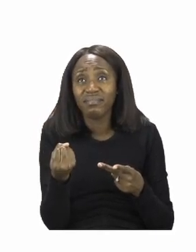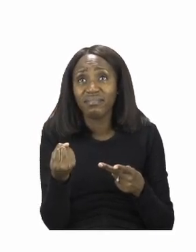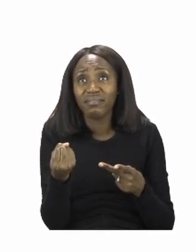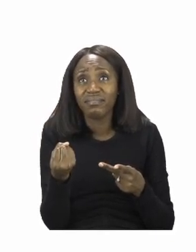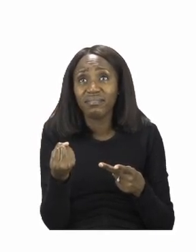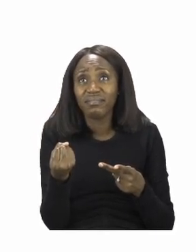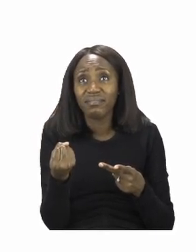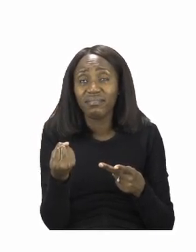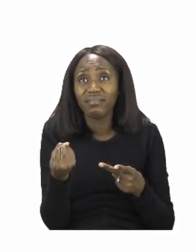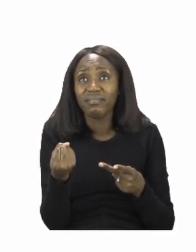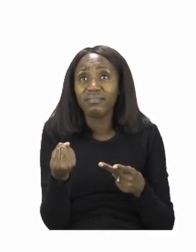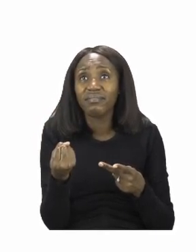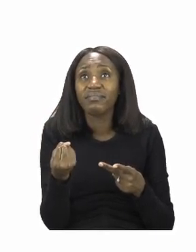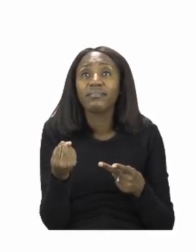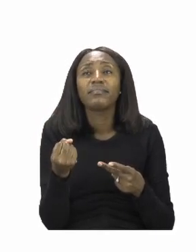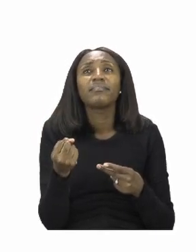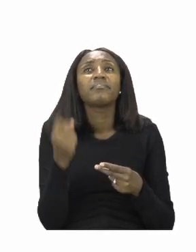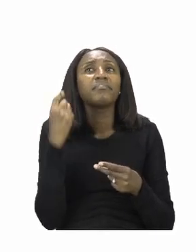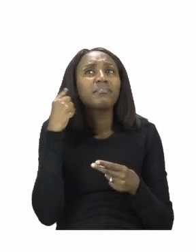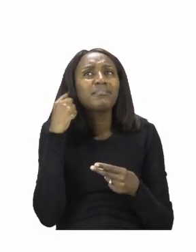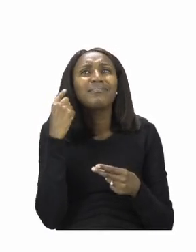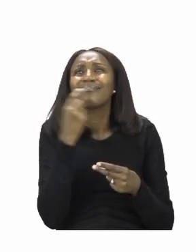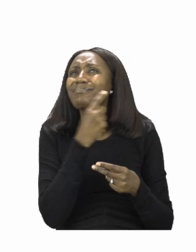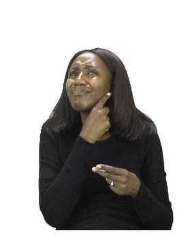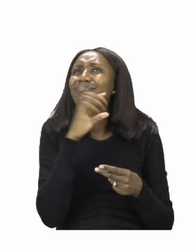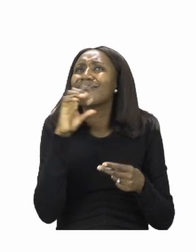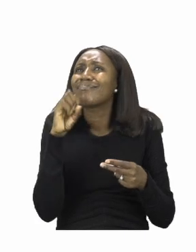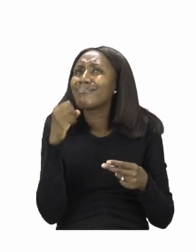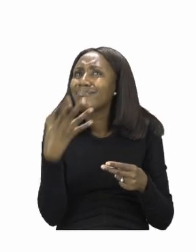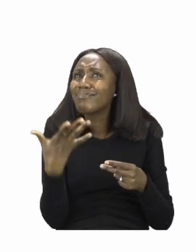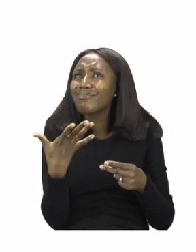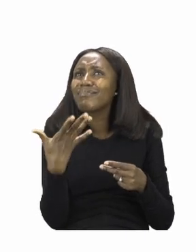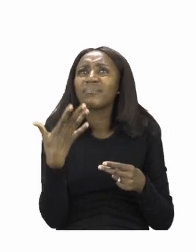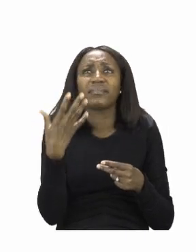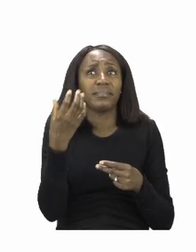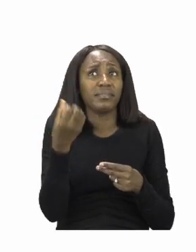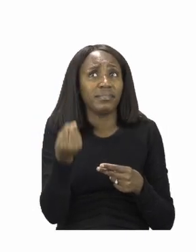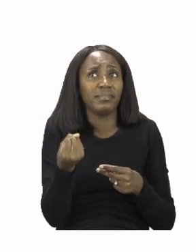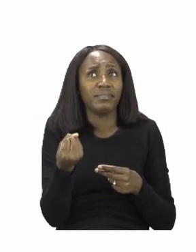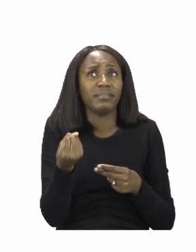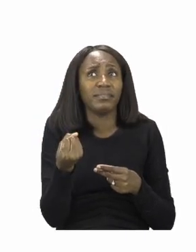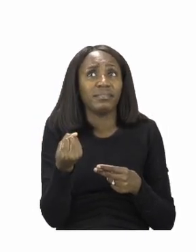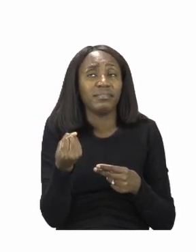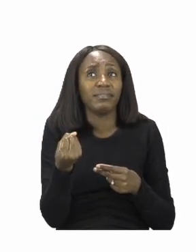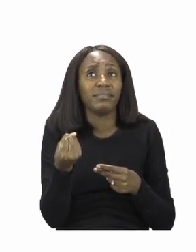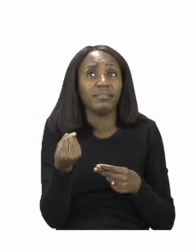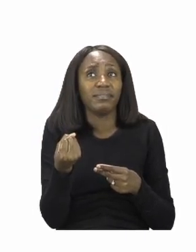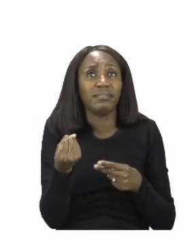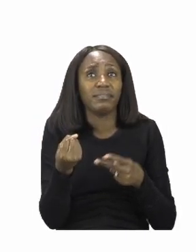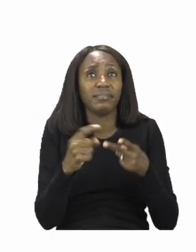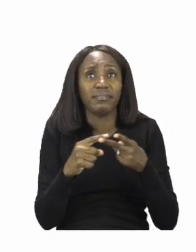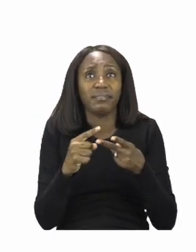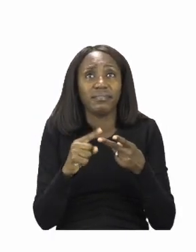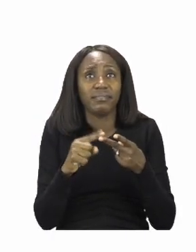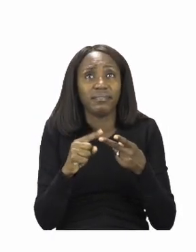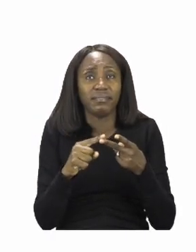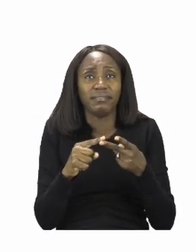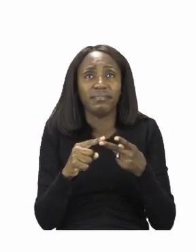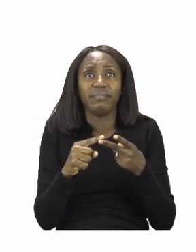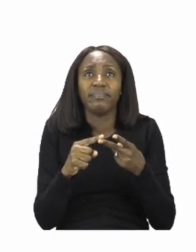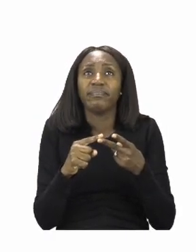have? How many ears does she have?